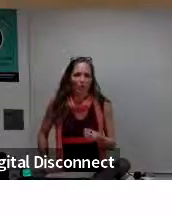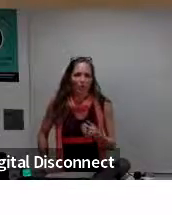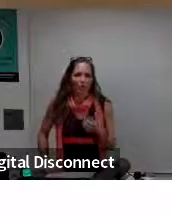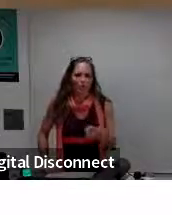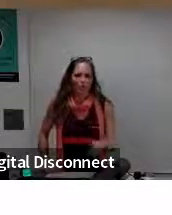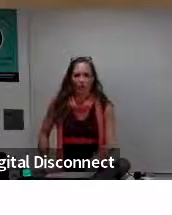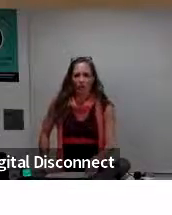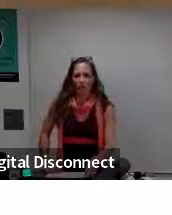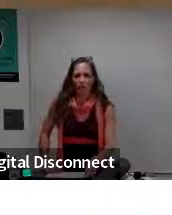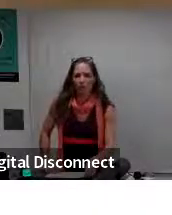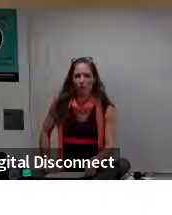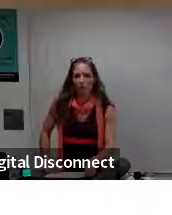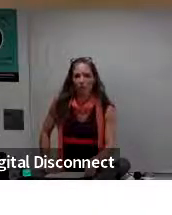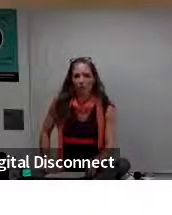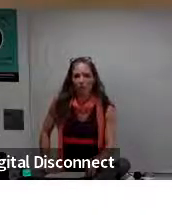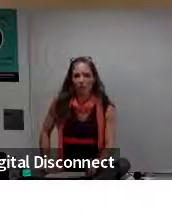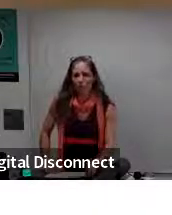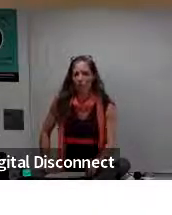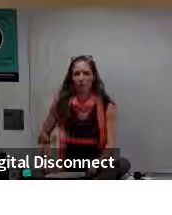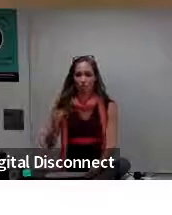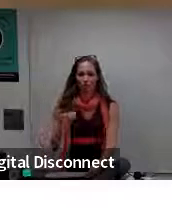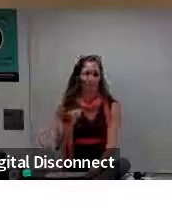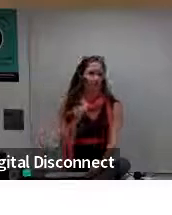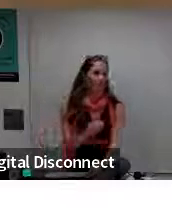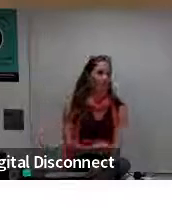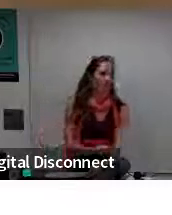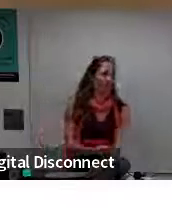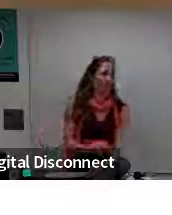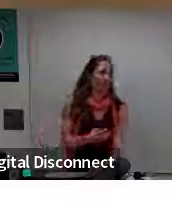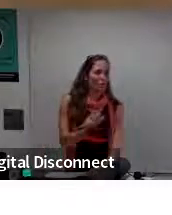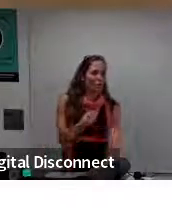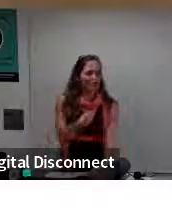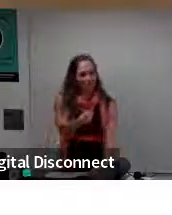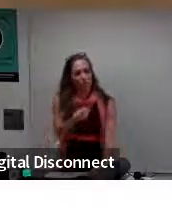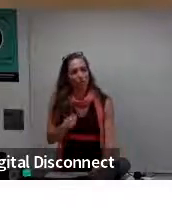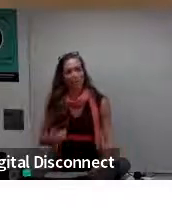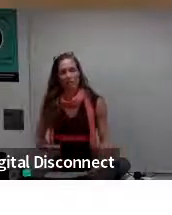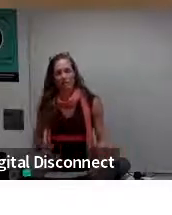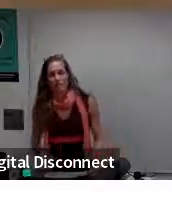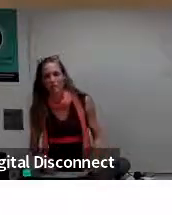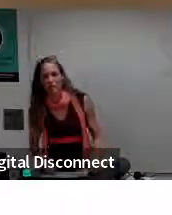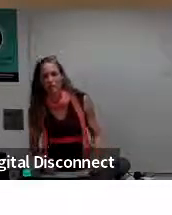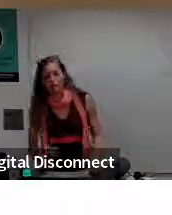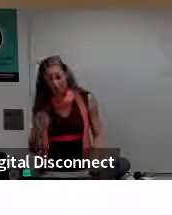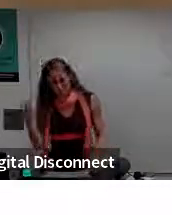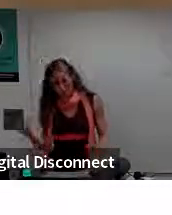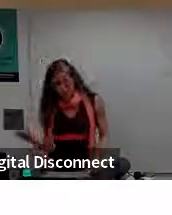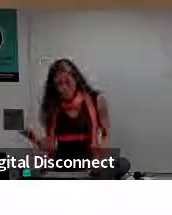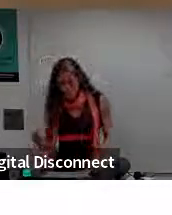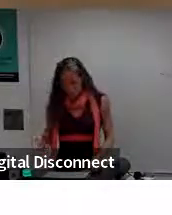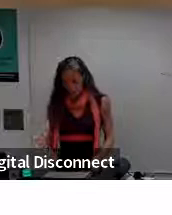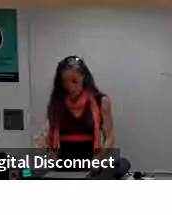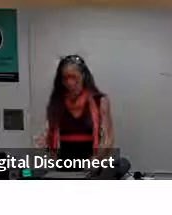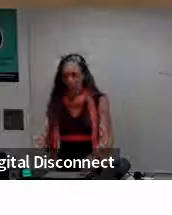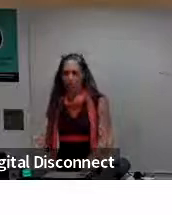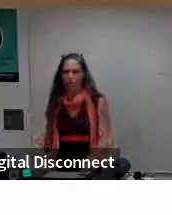problematically, perhaps, is that the experiences of marginalized groups who are discriminated or harassed, what they tend to do is what the data seems